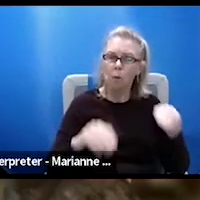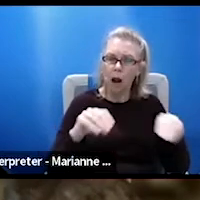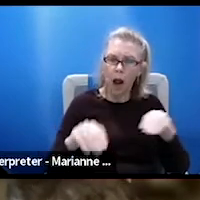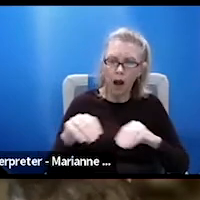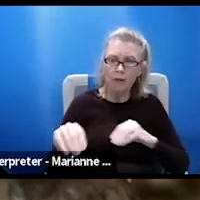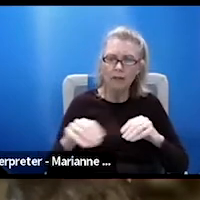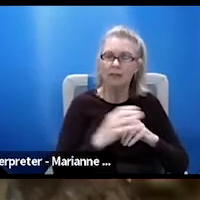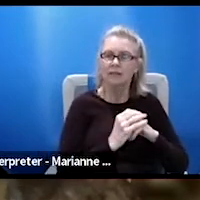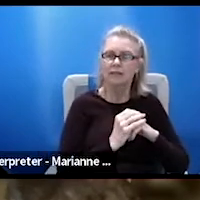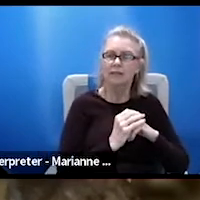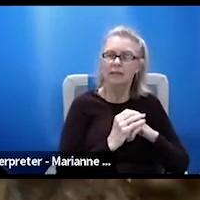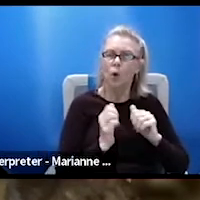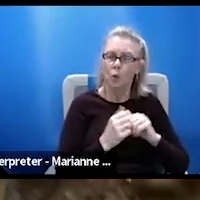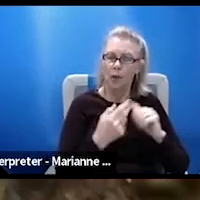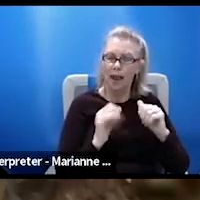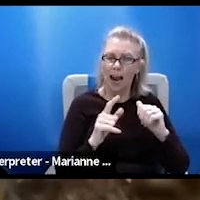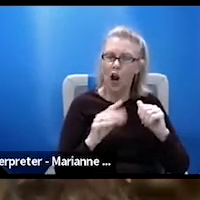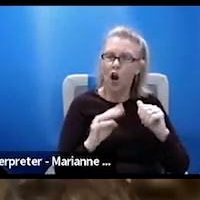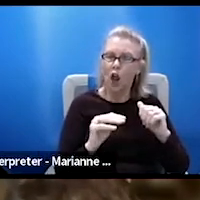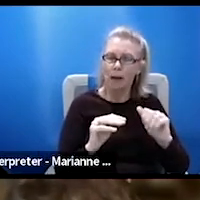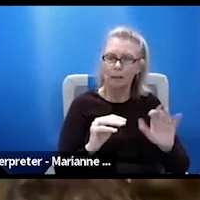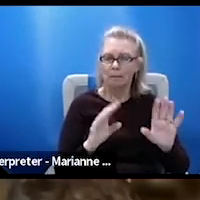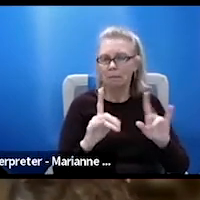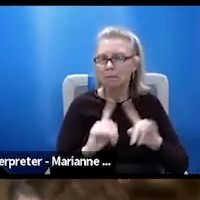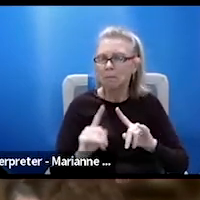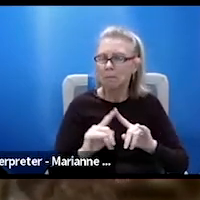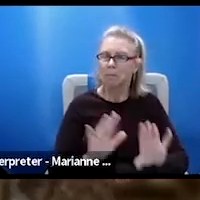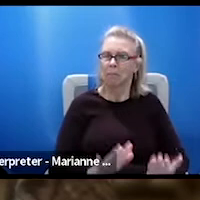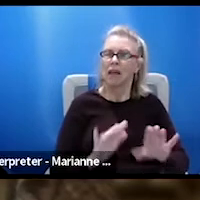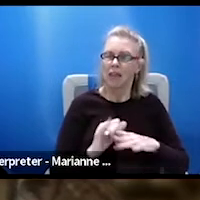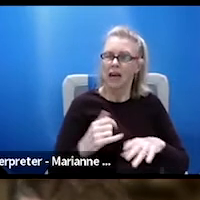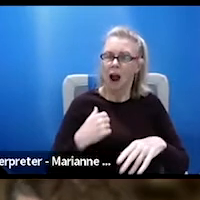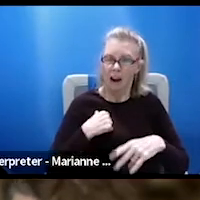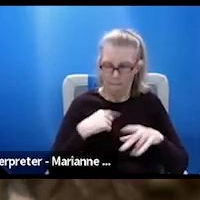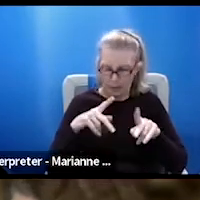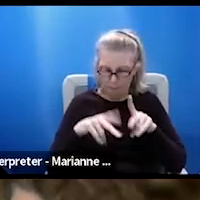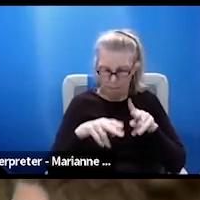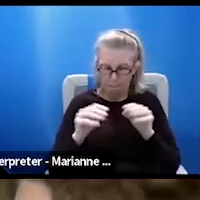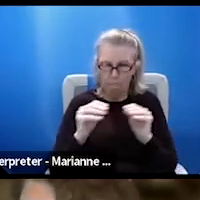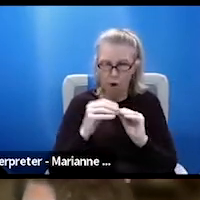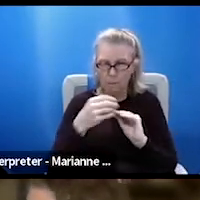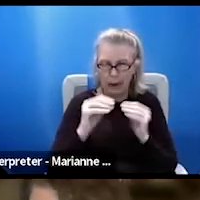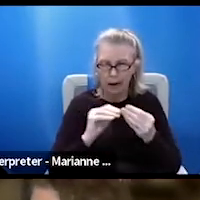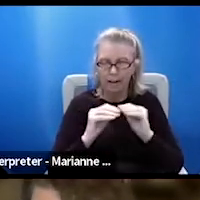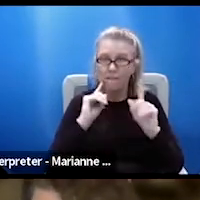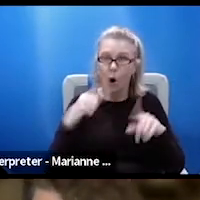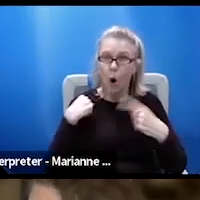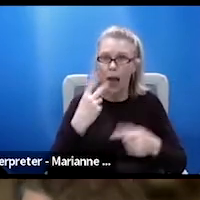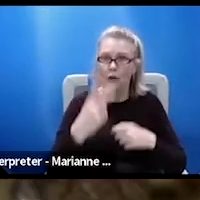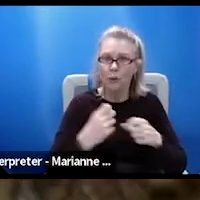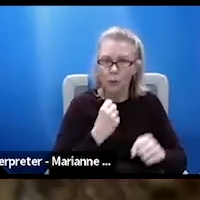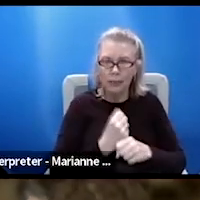mulukhiyya and heirloom Peruvian zinnias that I have been propagating for the last 2 years that have been adapted very well to